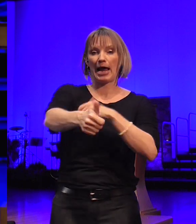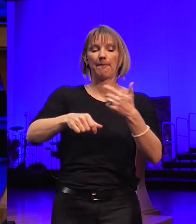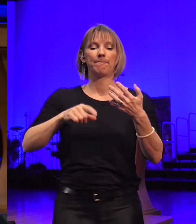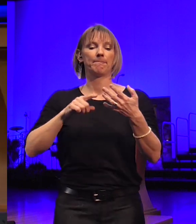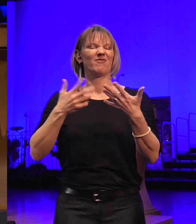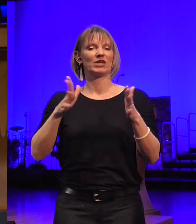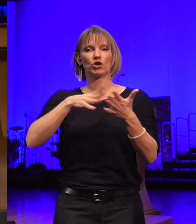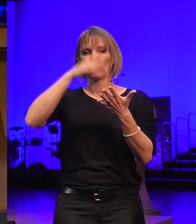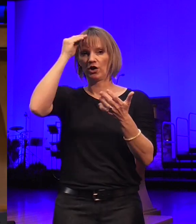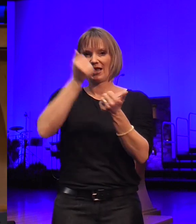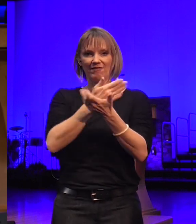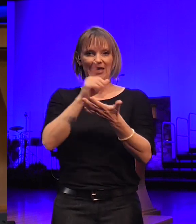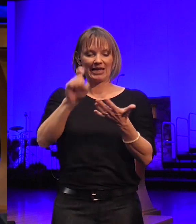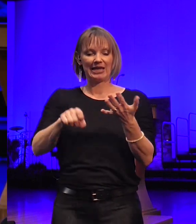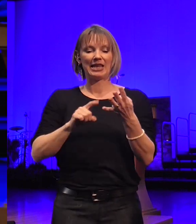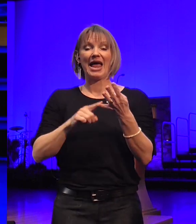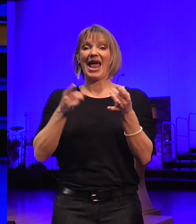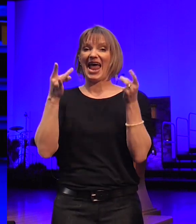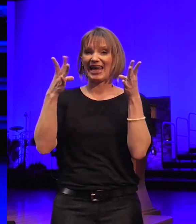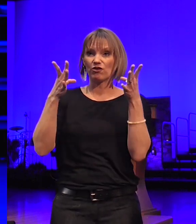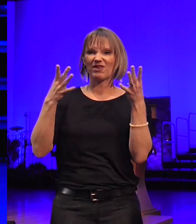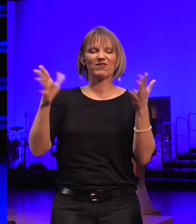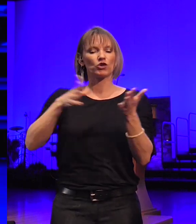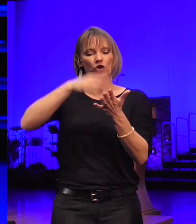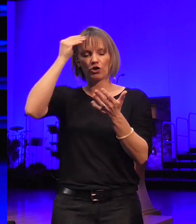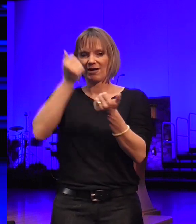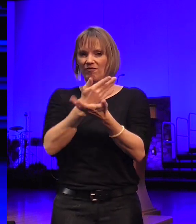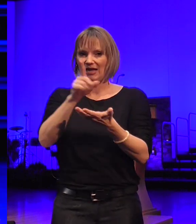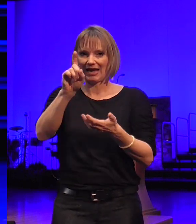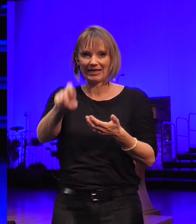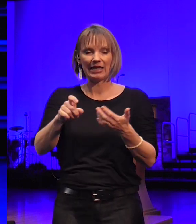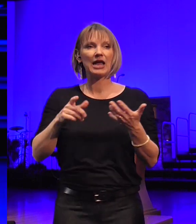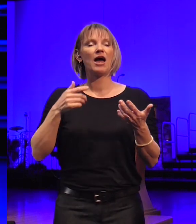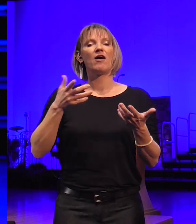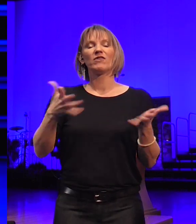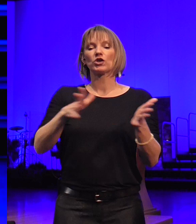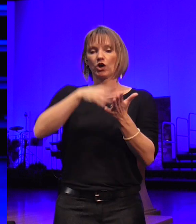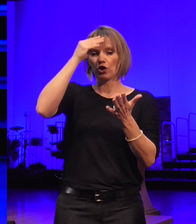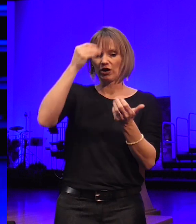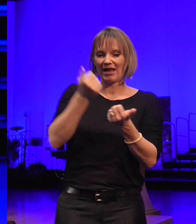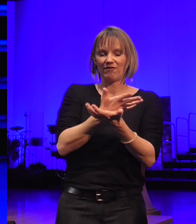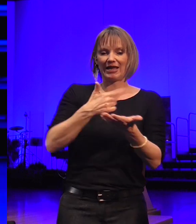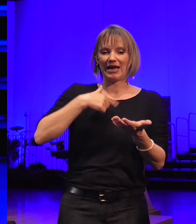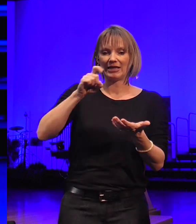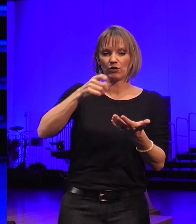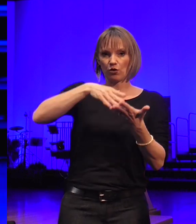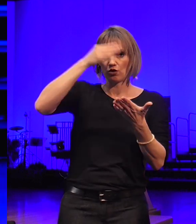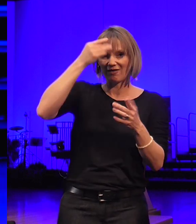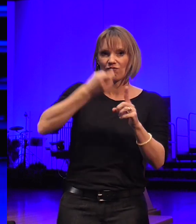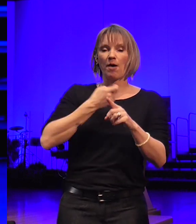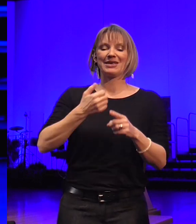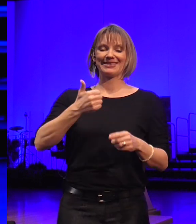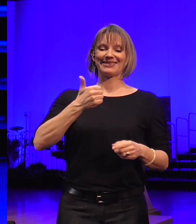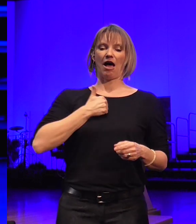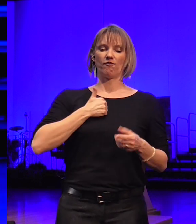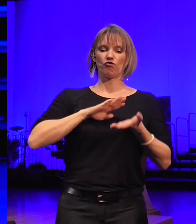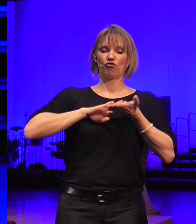learned everything I need to learn from hatred. I've learned everything I need to learn from self-rejection. How about